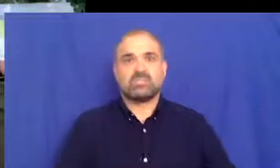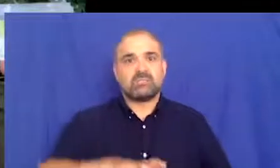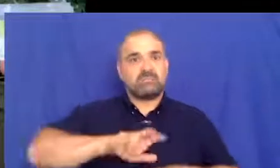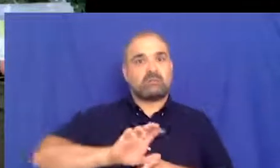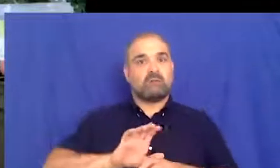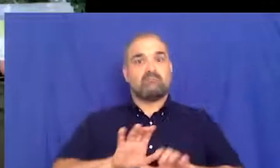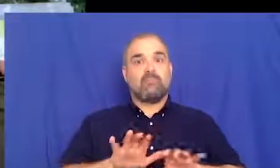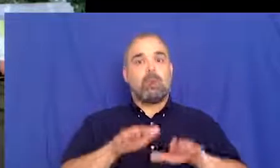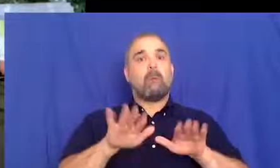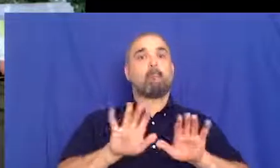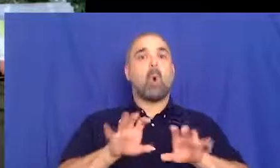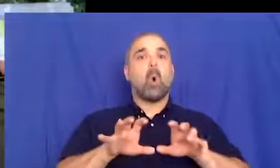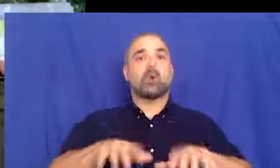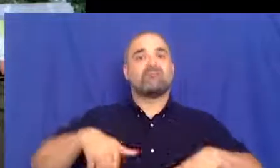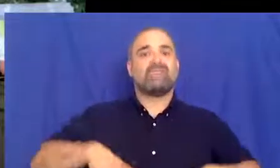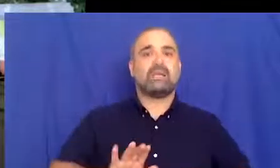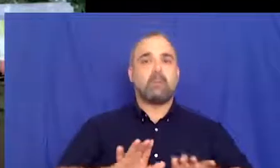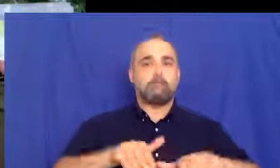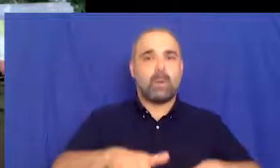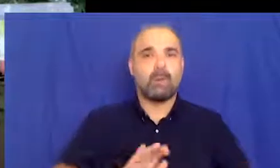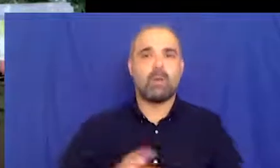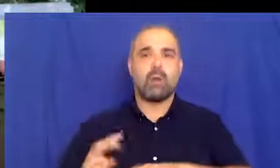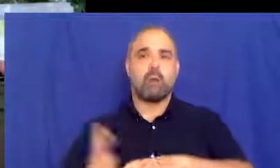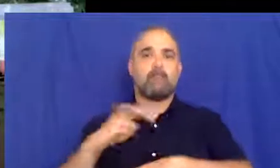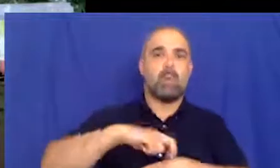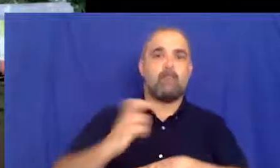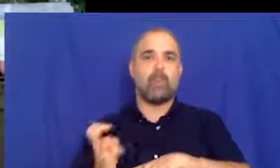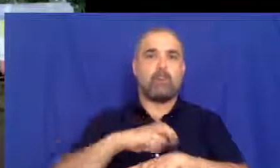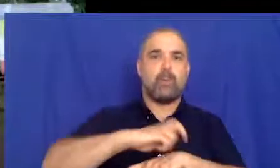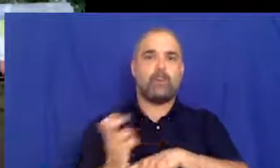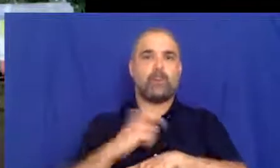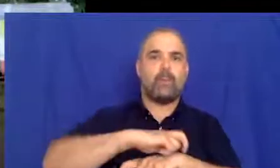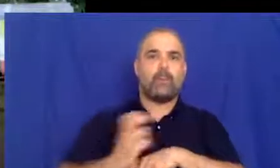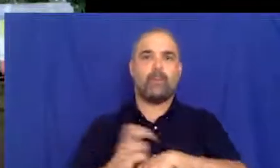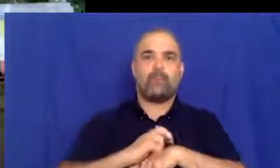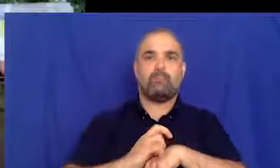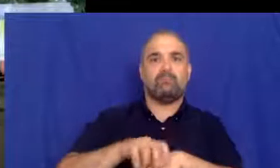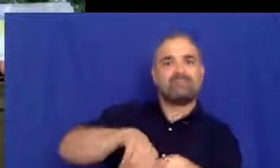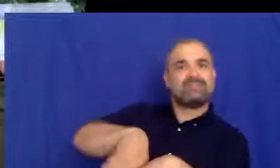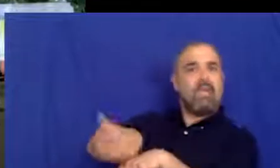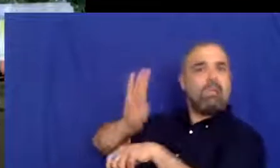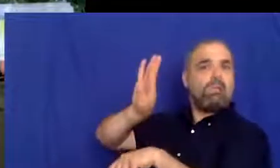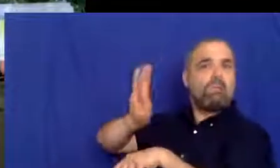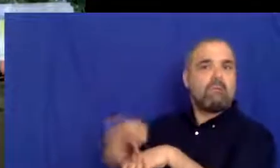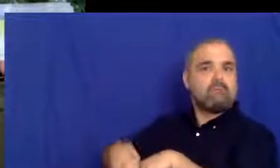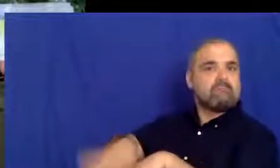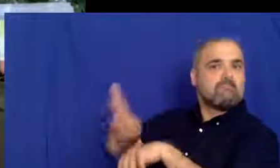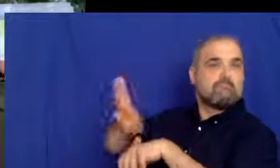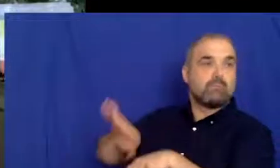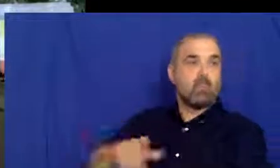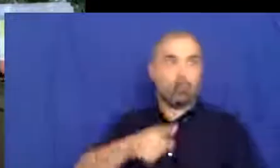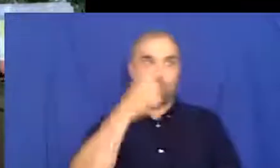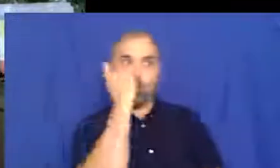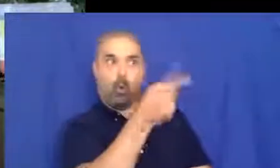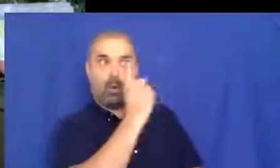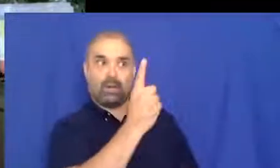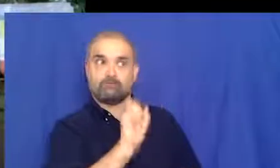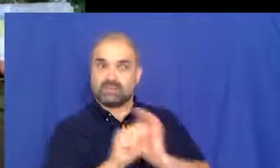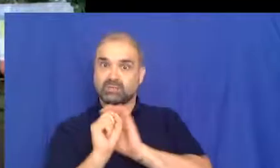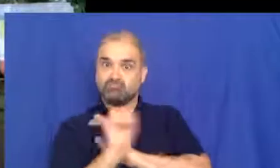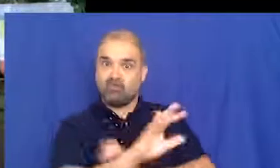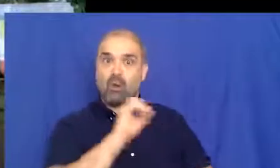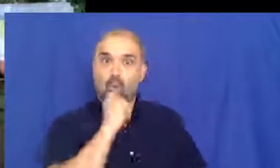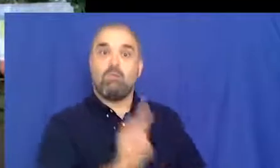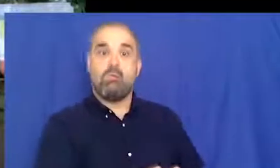little handstand. So basically jumping from the back to the front and sticking her tail up at the right angle. And that is then showing you where the spray is going to come